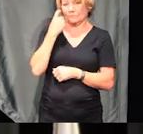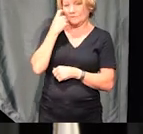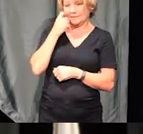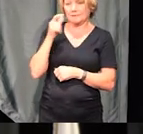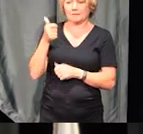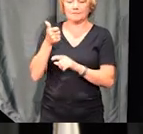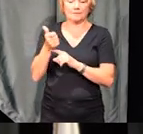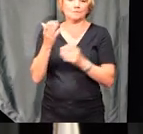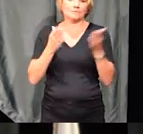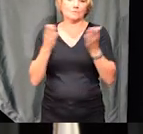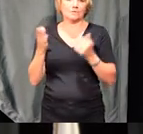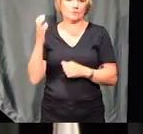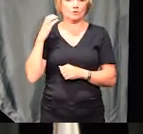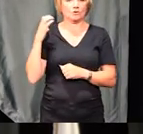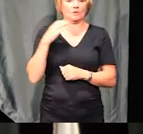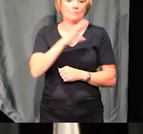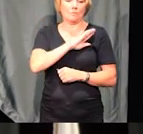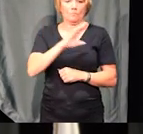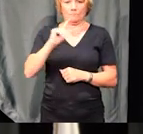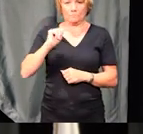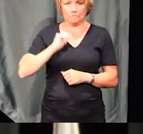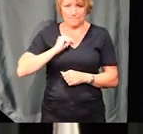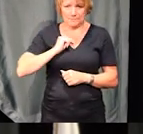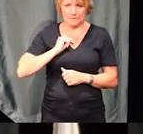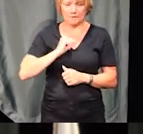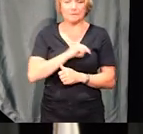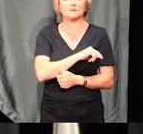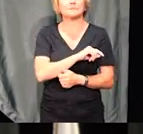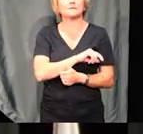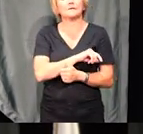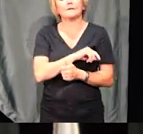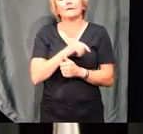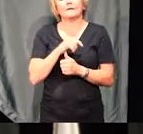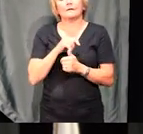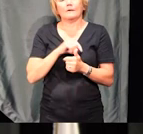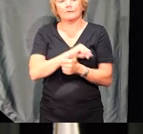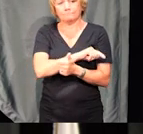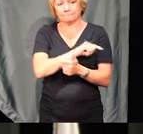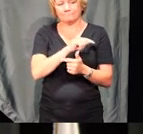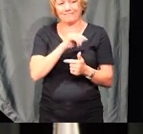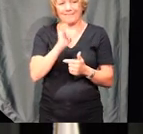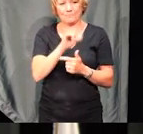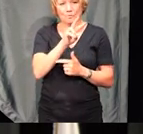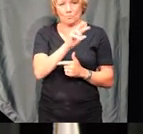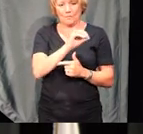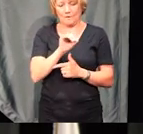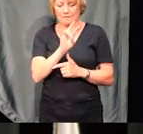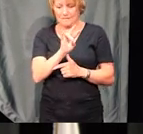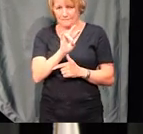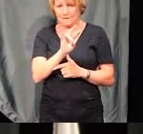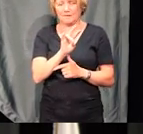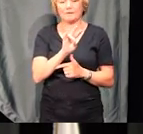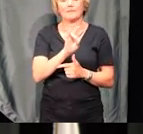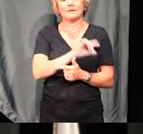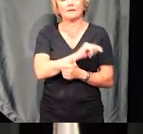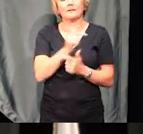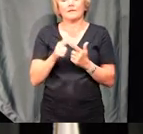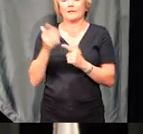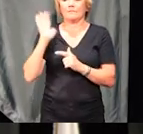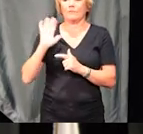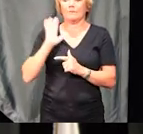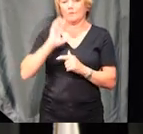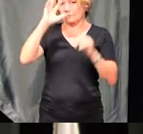he served as chair of the Board of Trustees, following his service on the board since 2007, and he is the